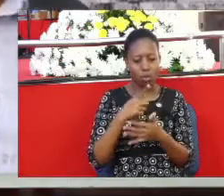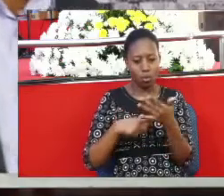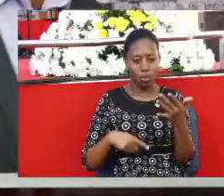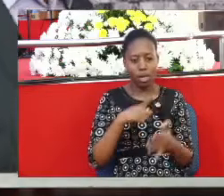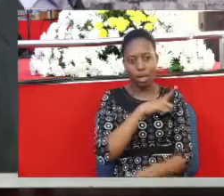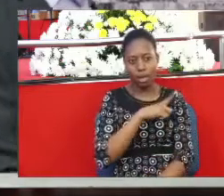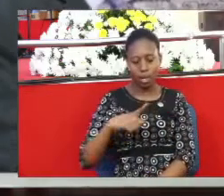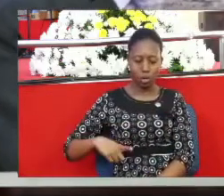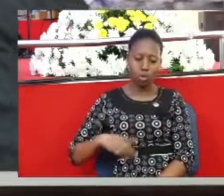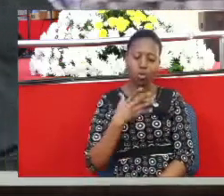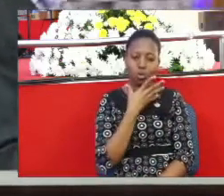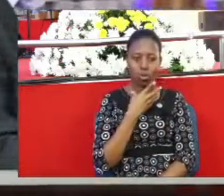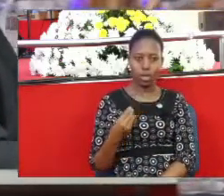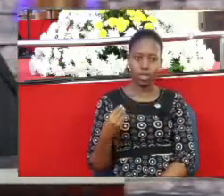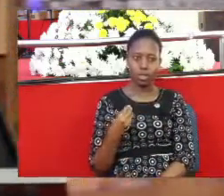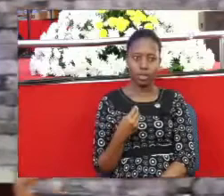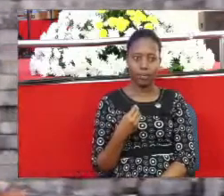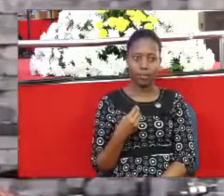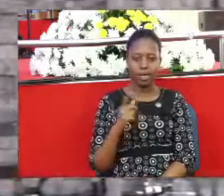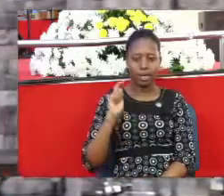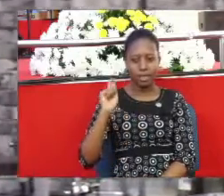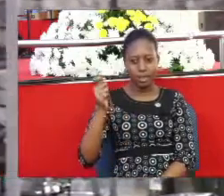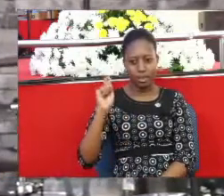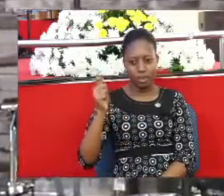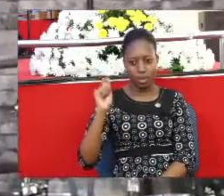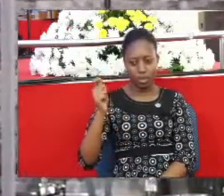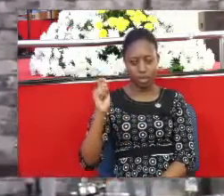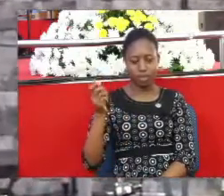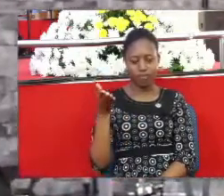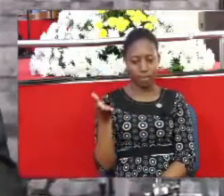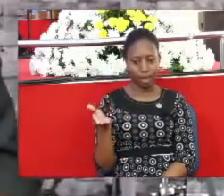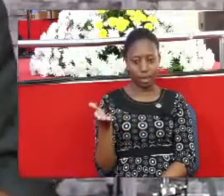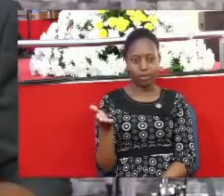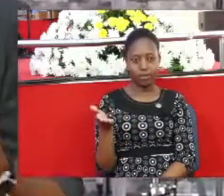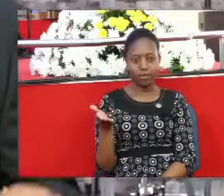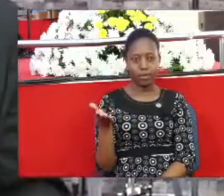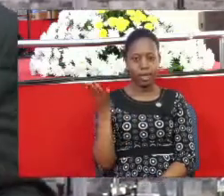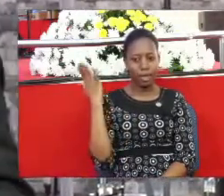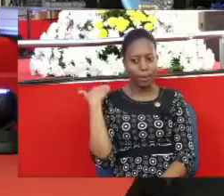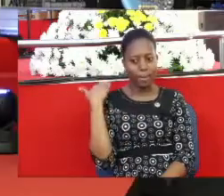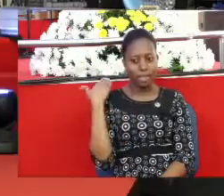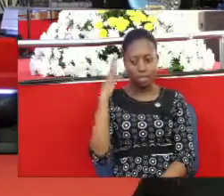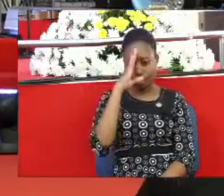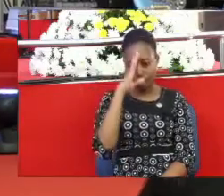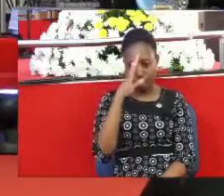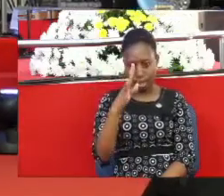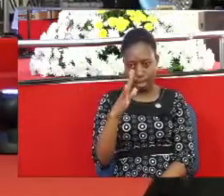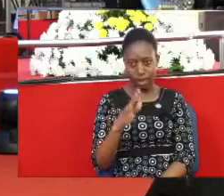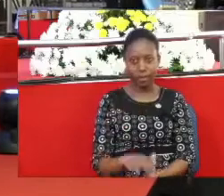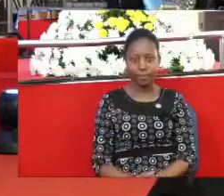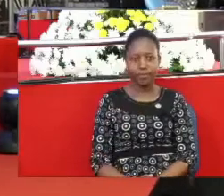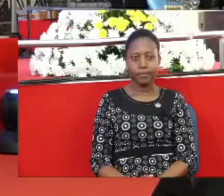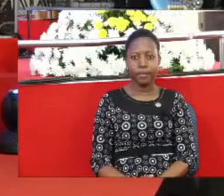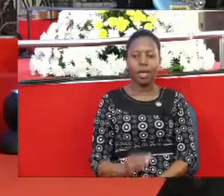them. Testimonies, testimonies, testimonies. Even last Sunday when I finished preaching, Joy had her